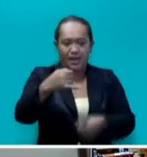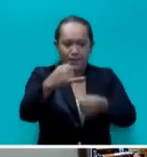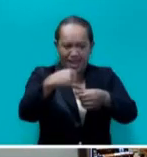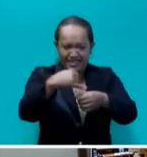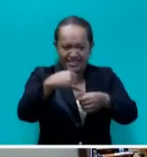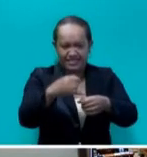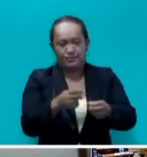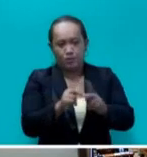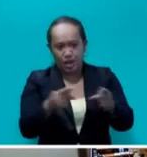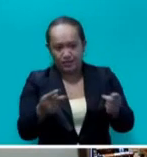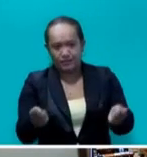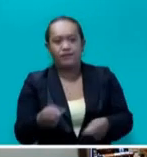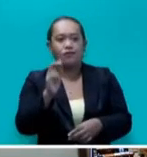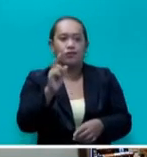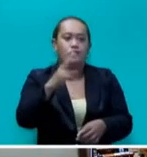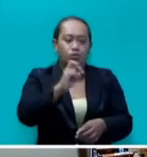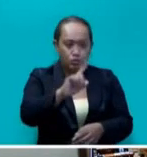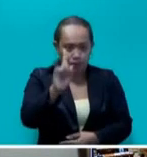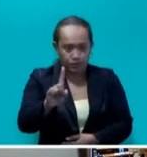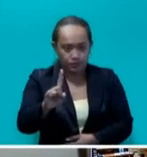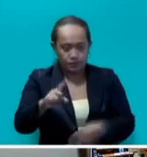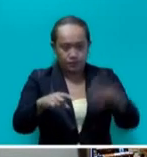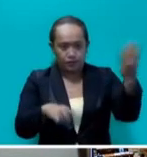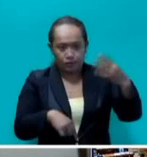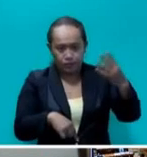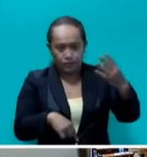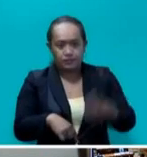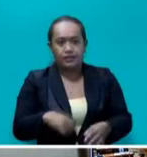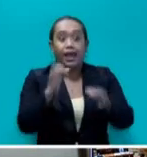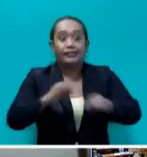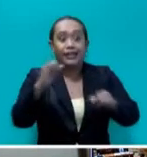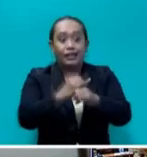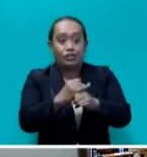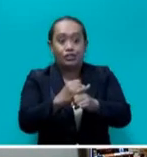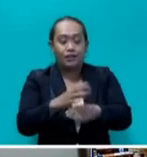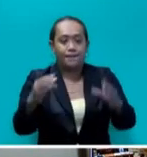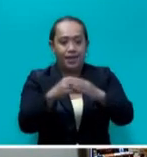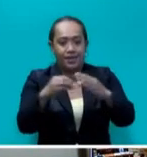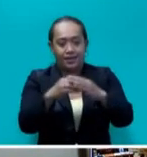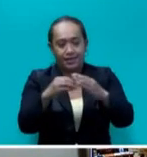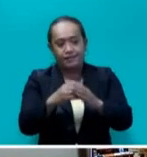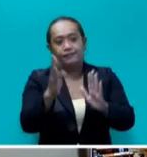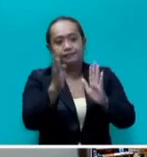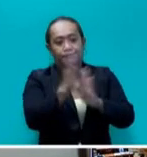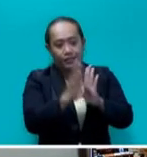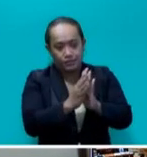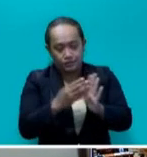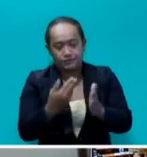Budget Amendment Bill 2021. 14. International Finance Organizations Budget Amendment Bill